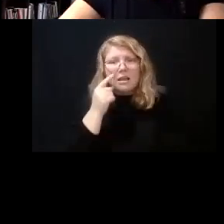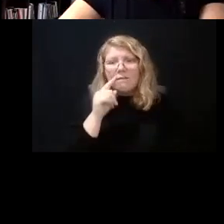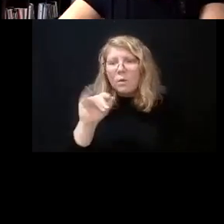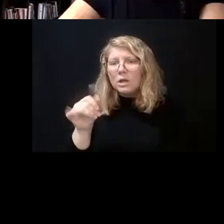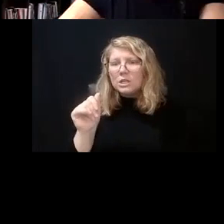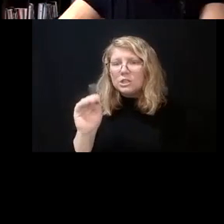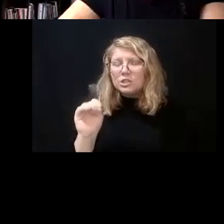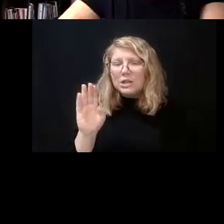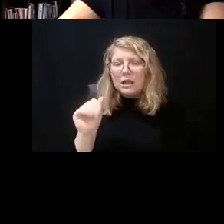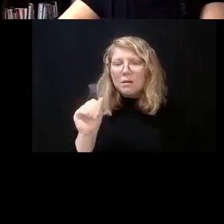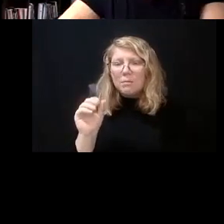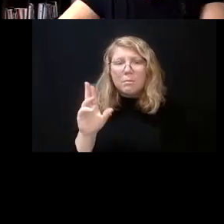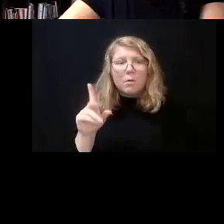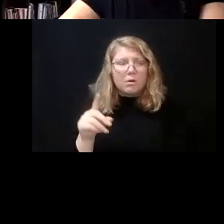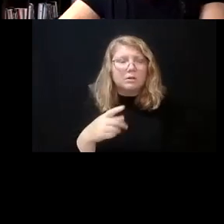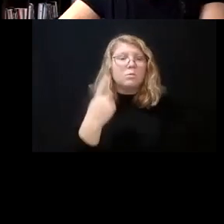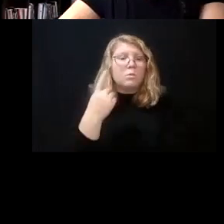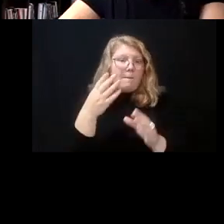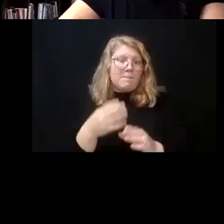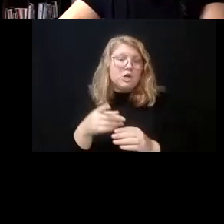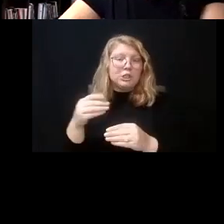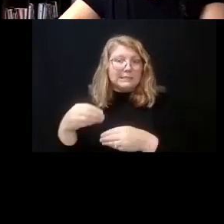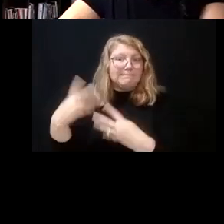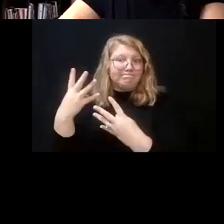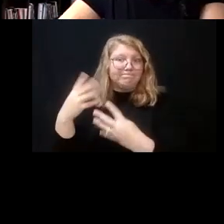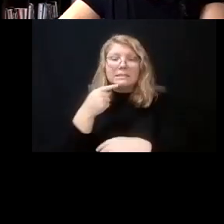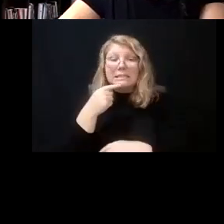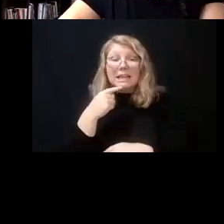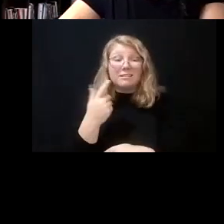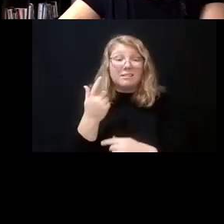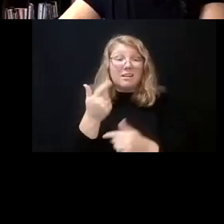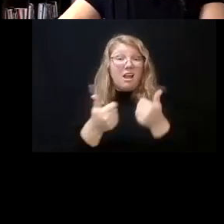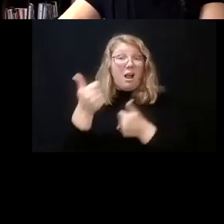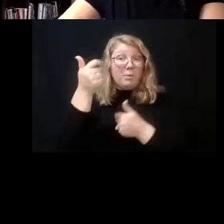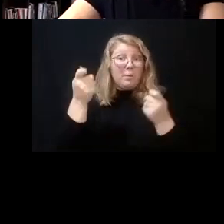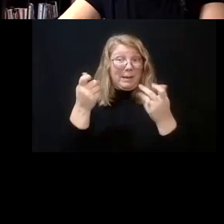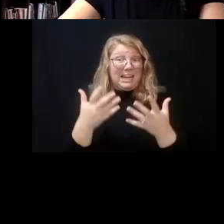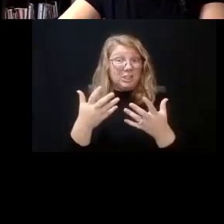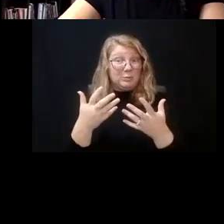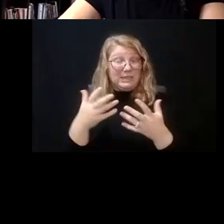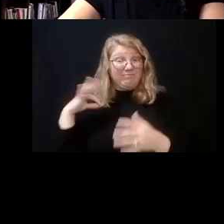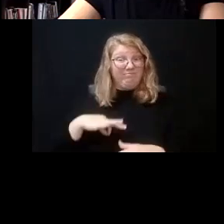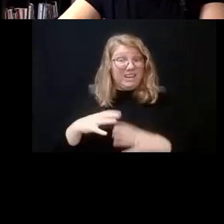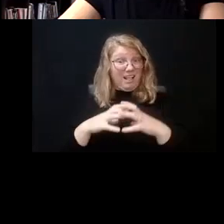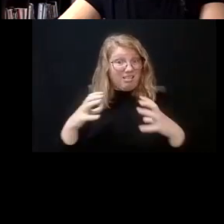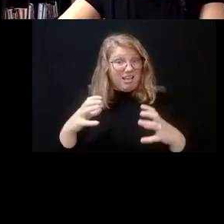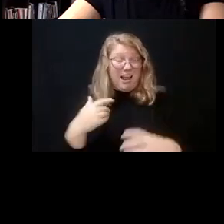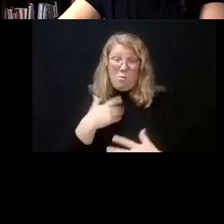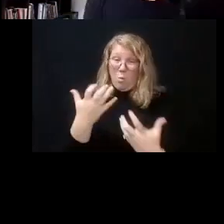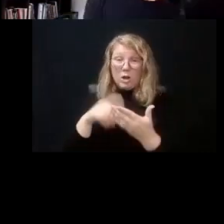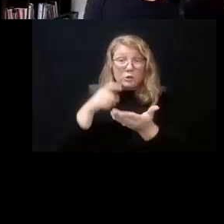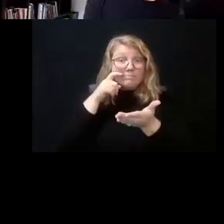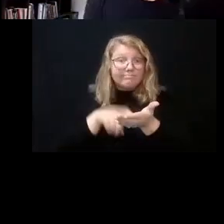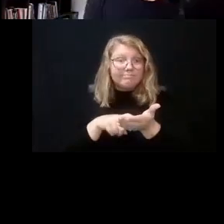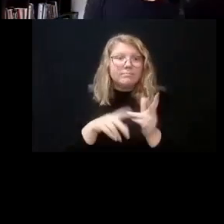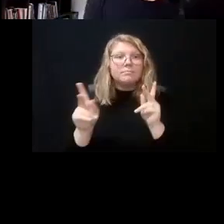Someone shared in the chat, upper management gets a big piece of the pie, and I want to affirm that. I think traditionally when people look at